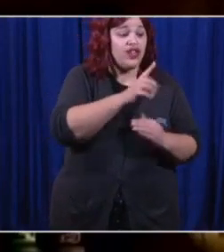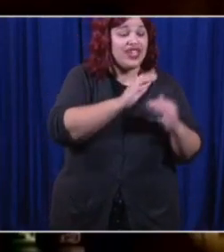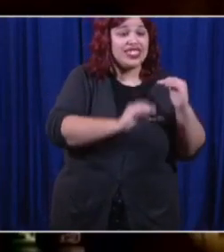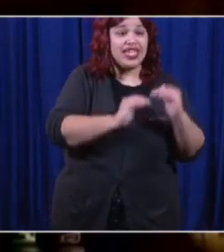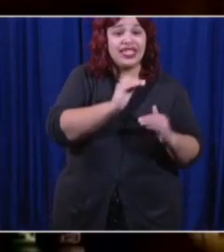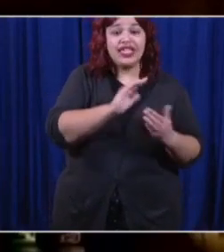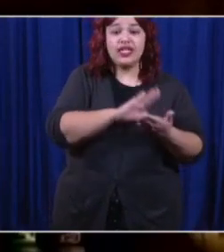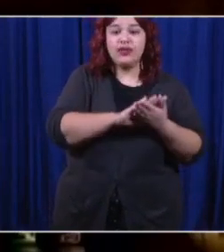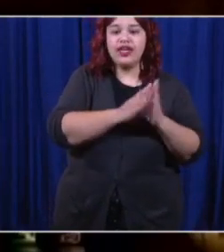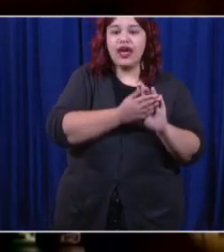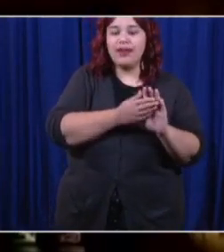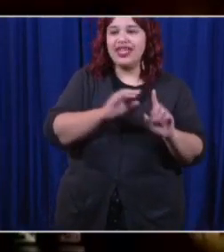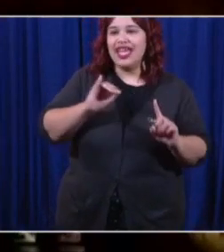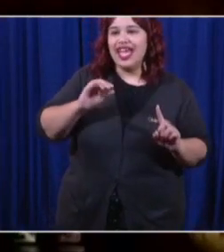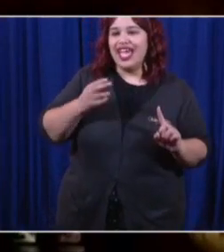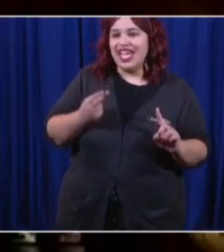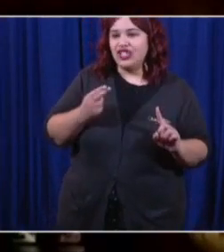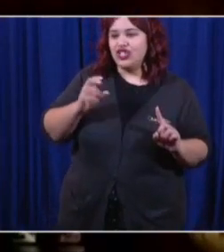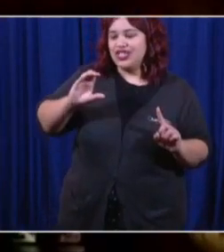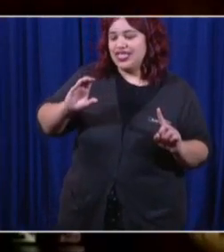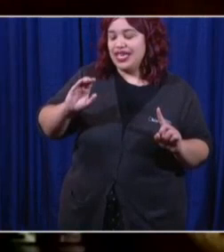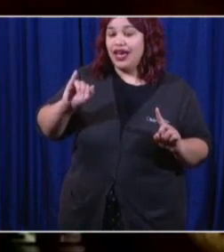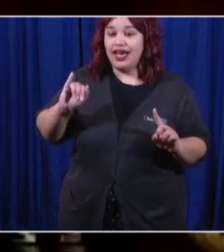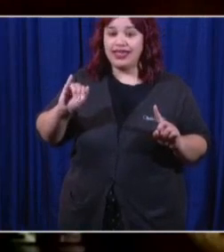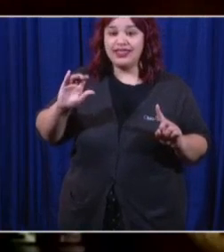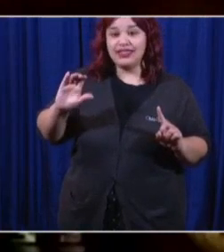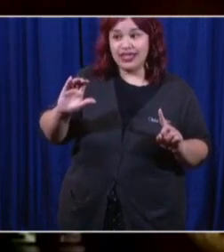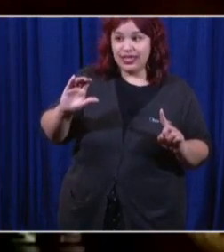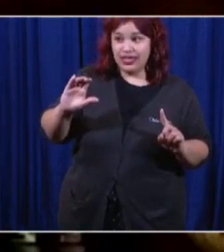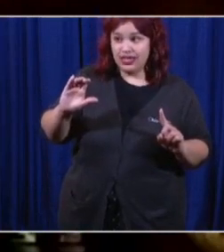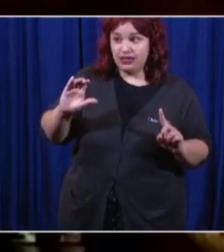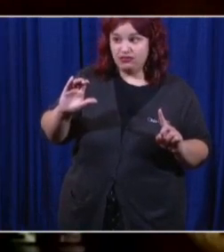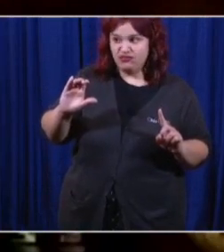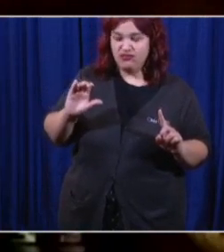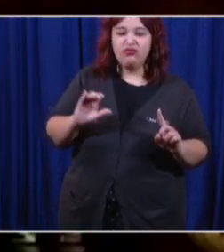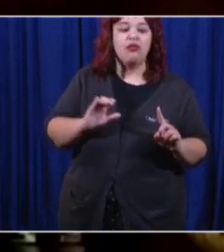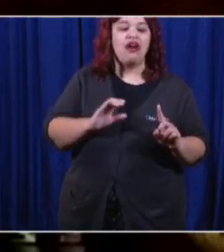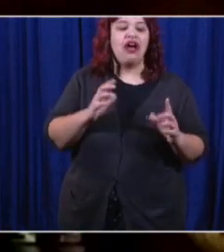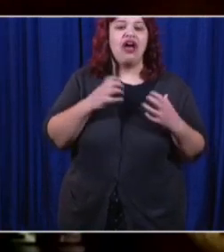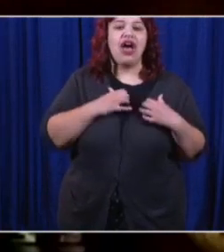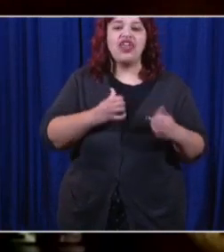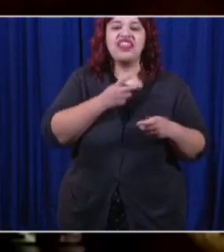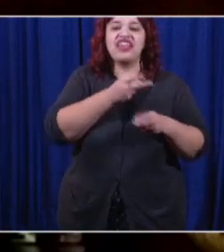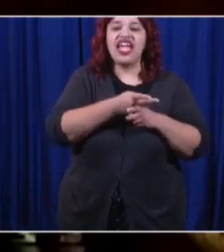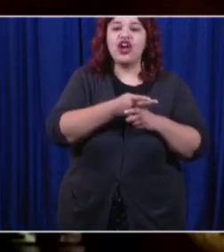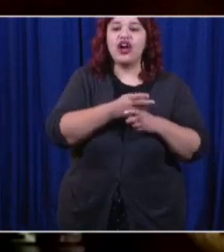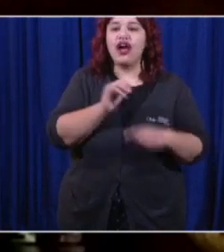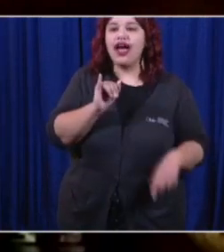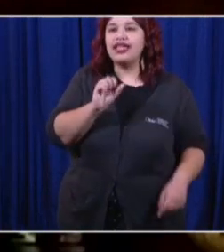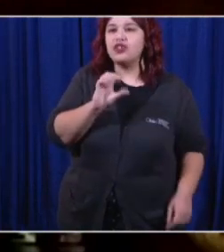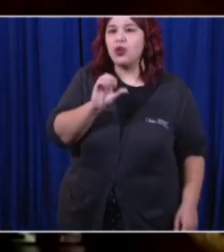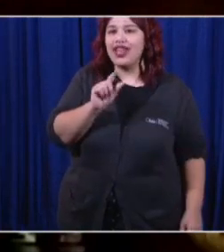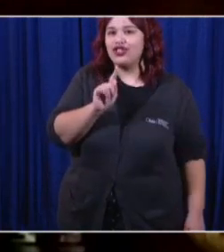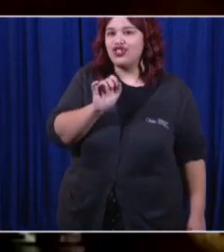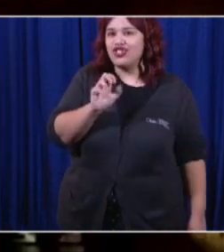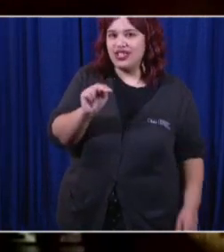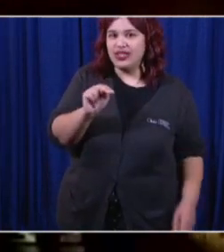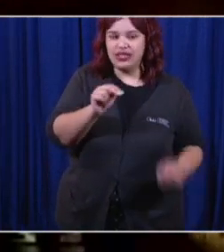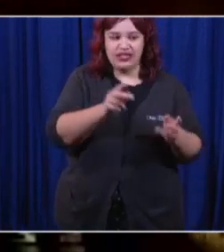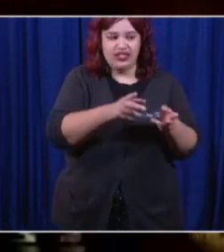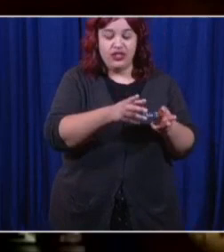Healthcare Isolation Center. We did not have many skilled facilities in